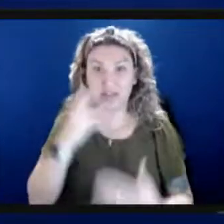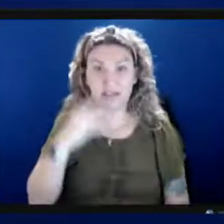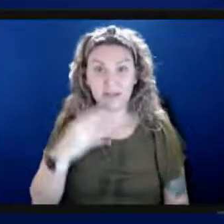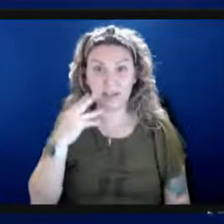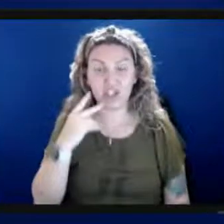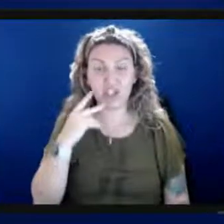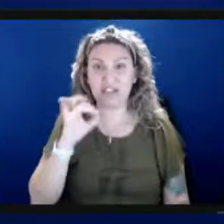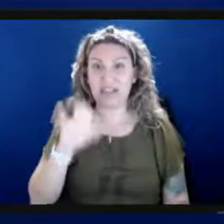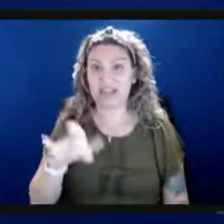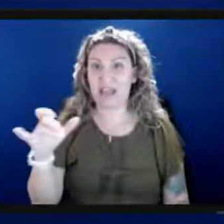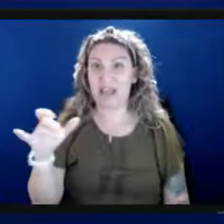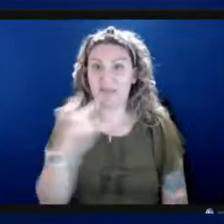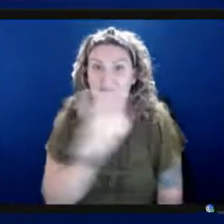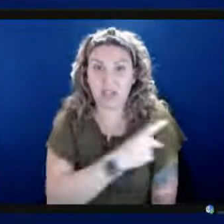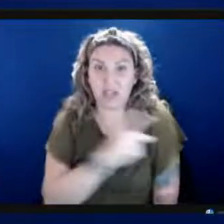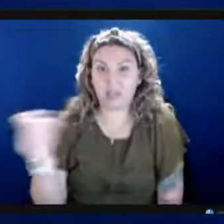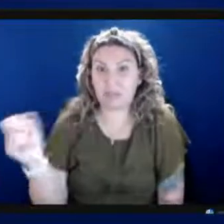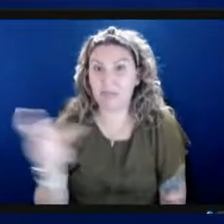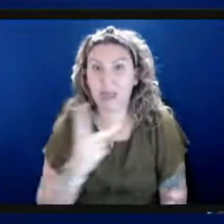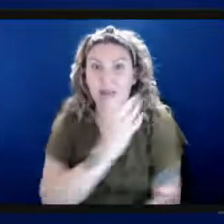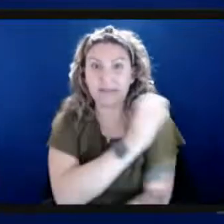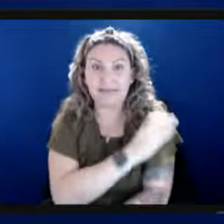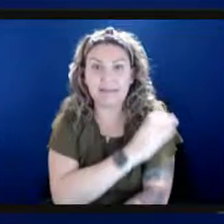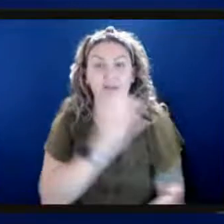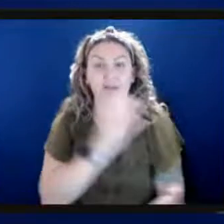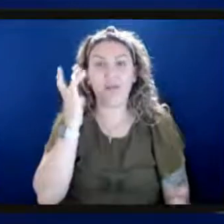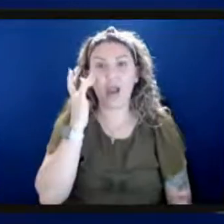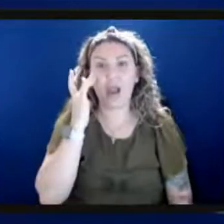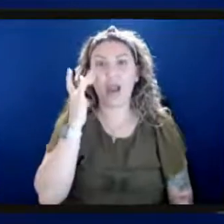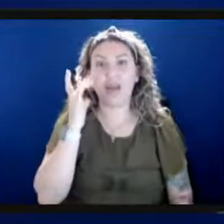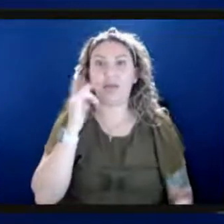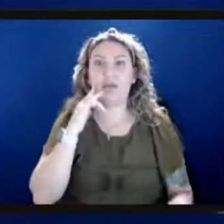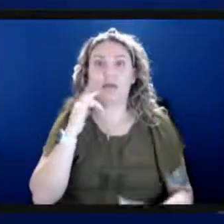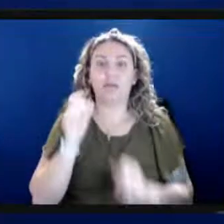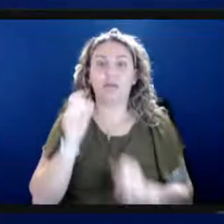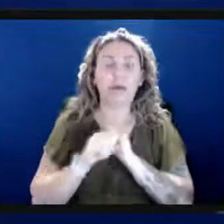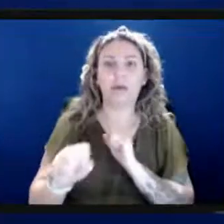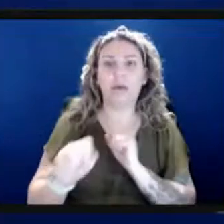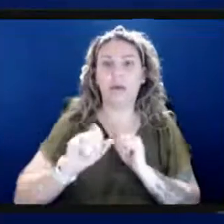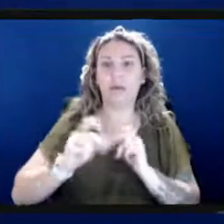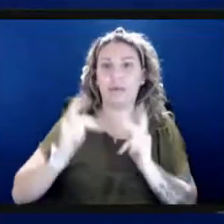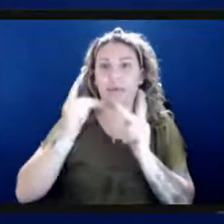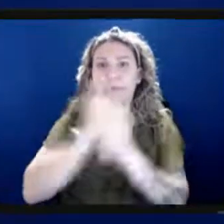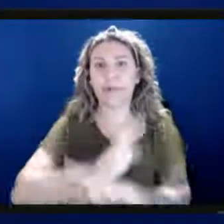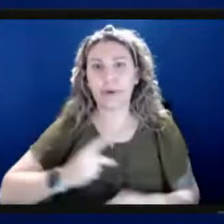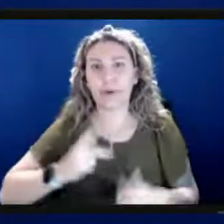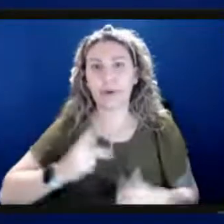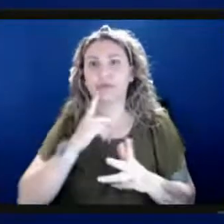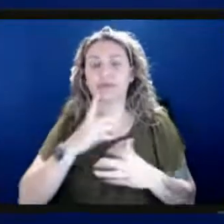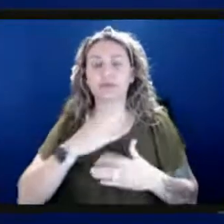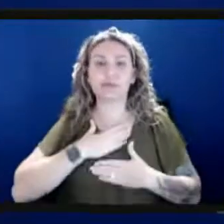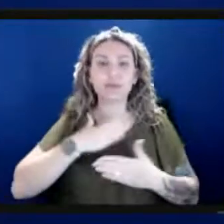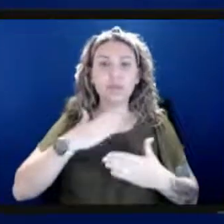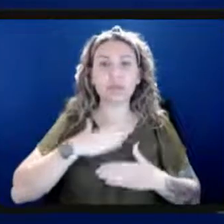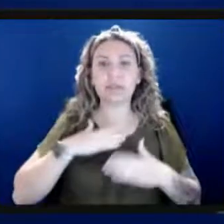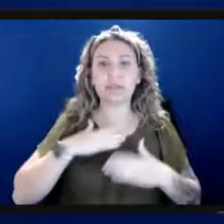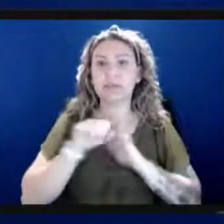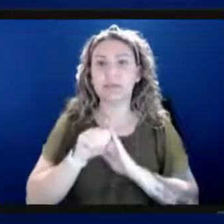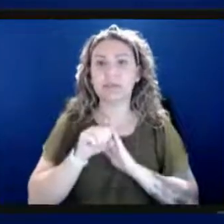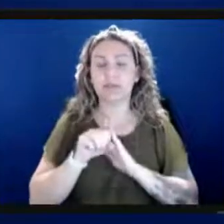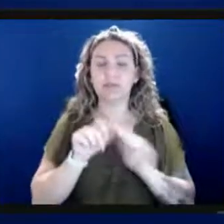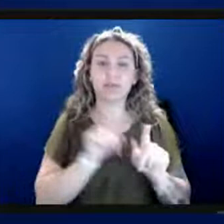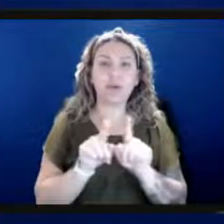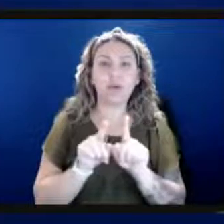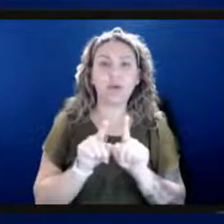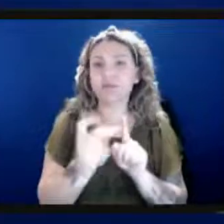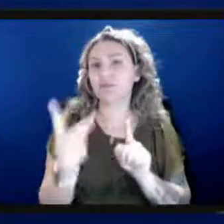to the clinic because it actually exacerbated the symptoms, the breathing symptoms. We've also had a couple of patients come in